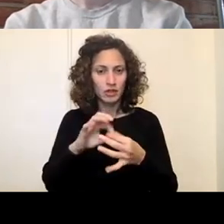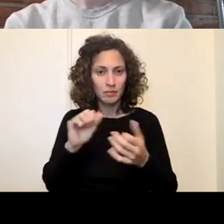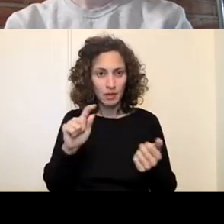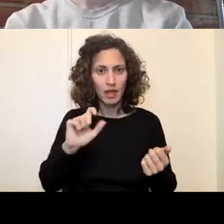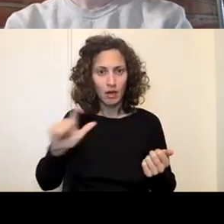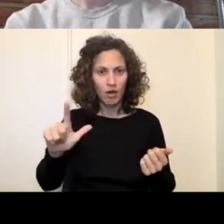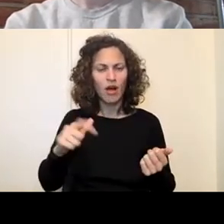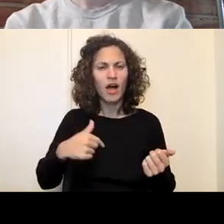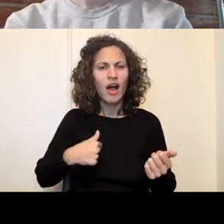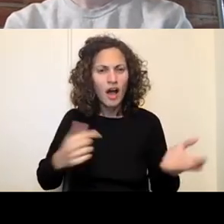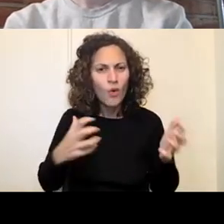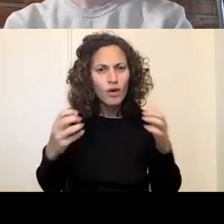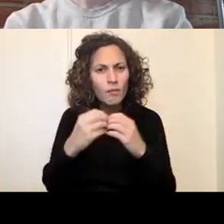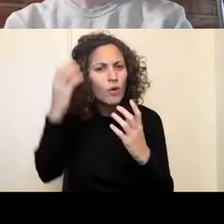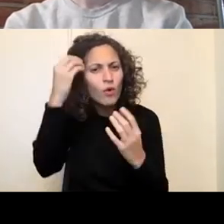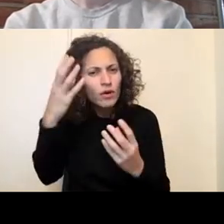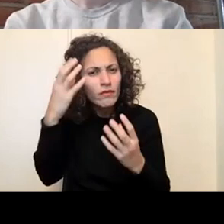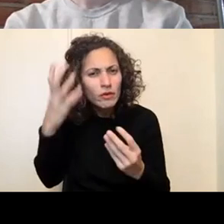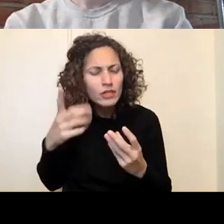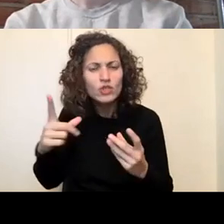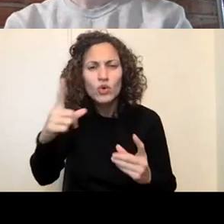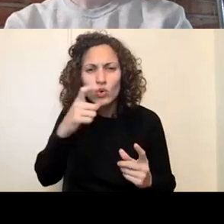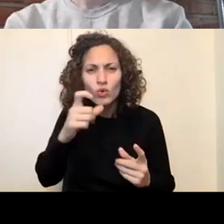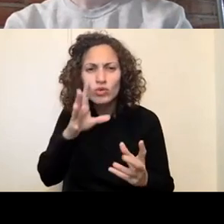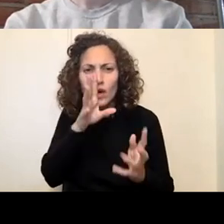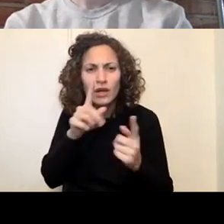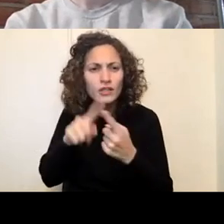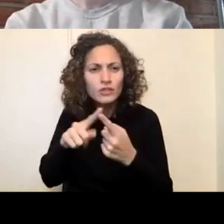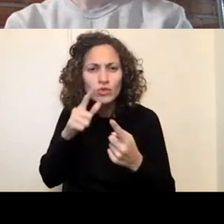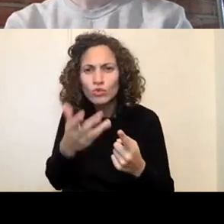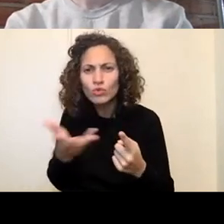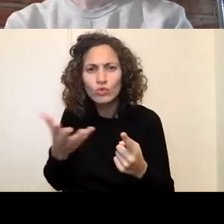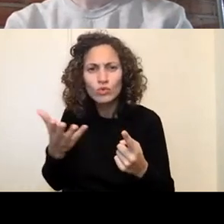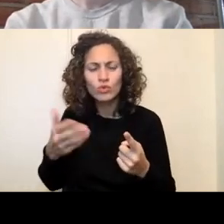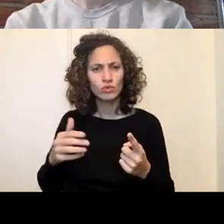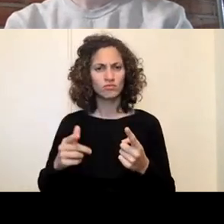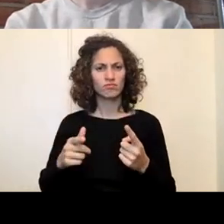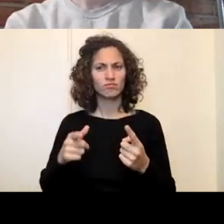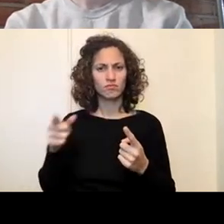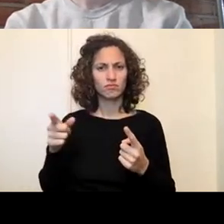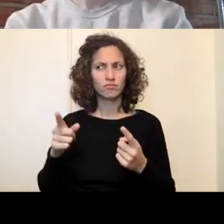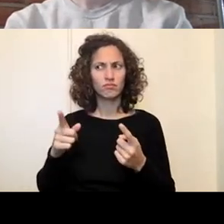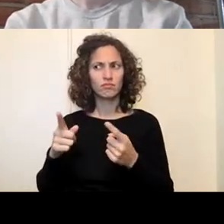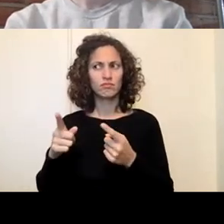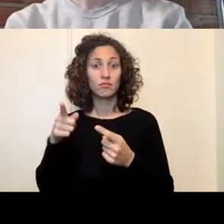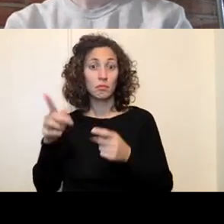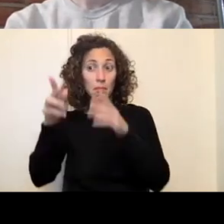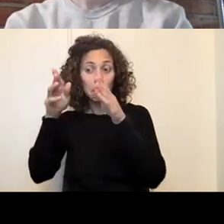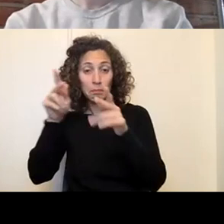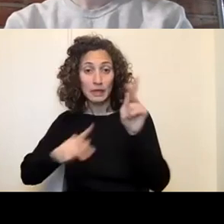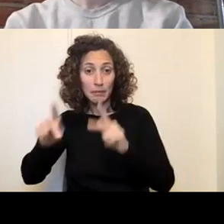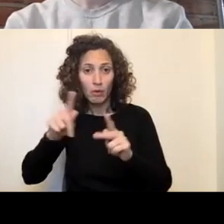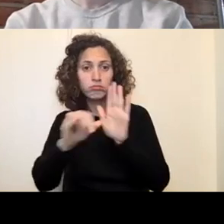that quote. I want to know who they were talking to. How did these people identify? Like, I think